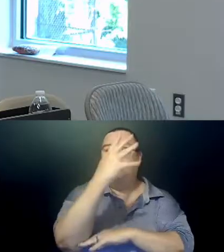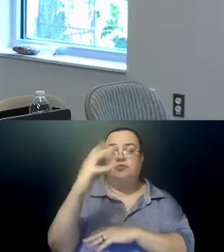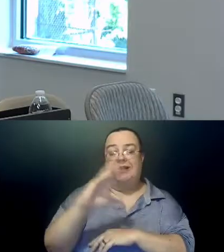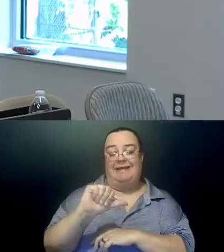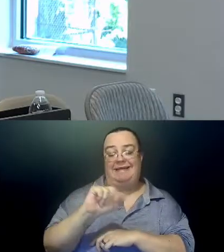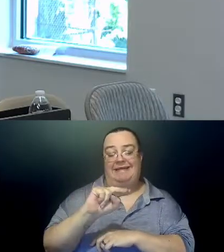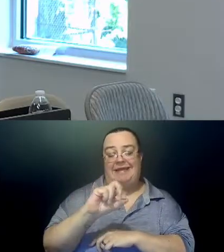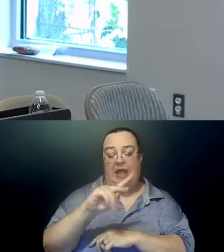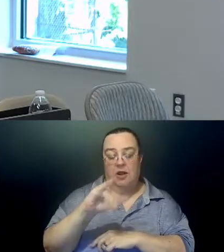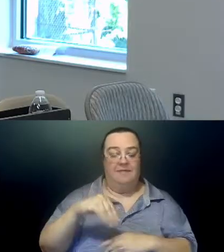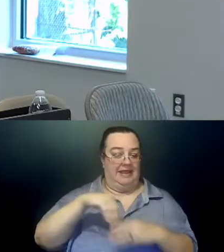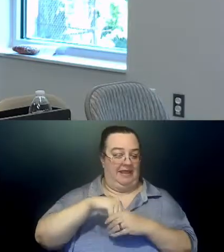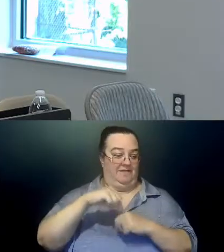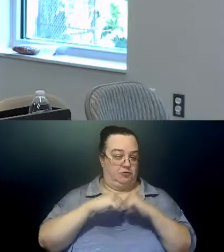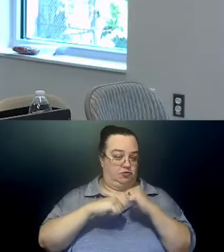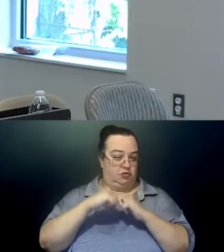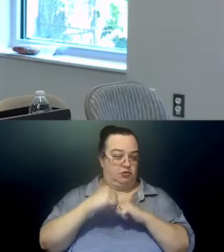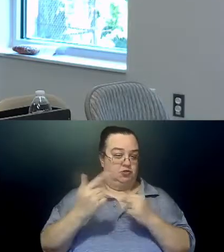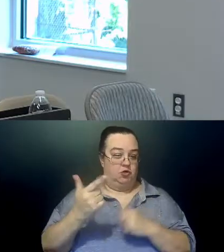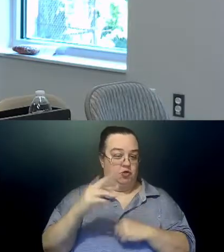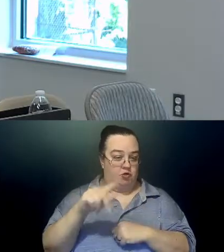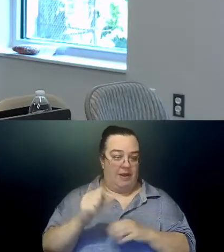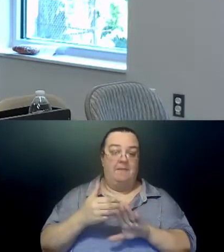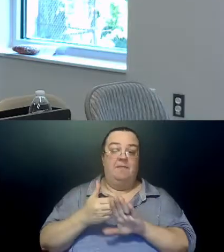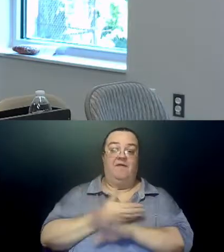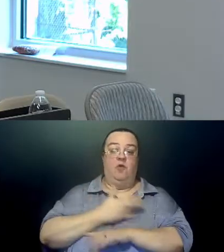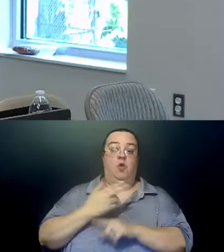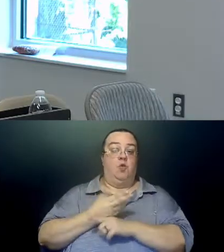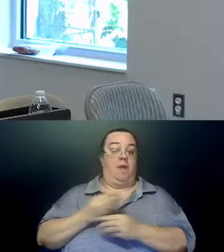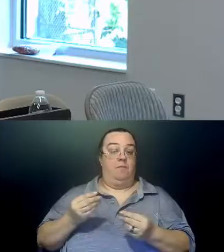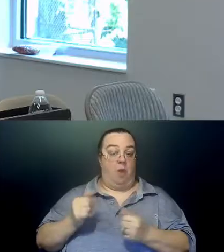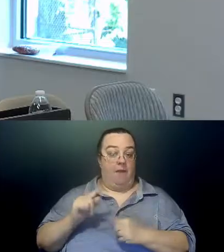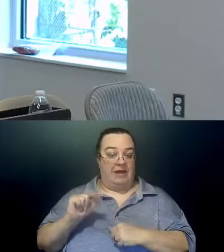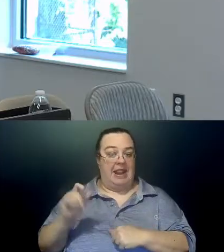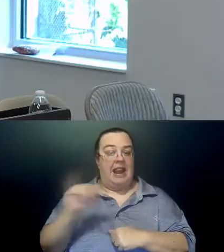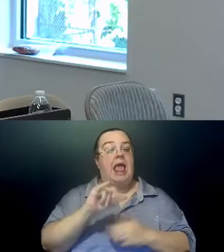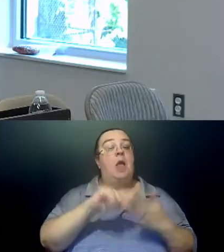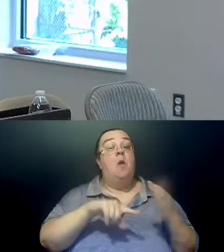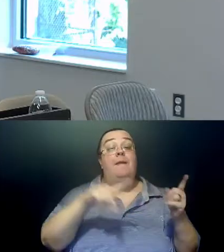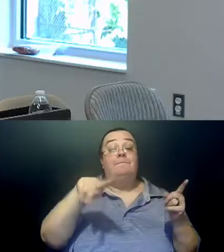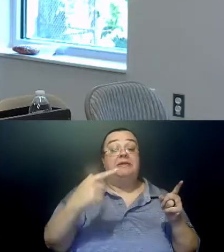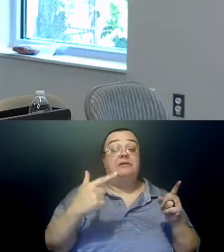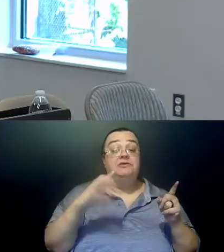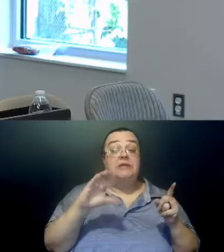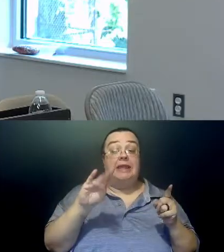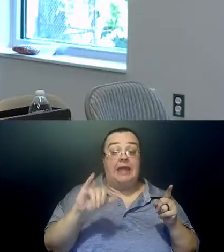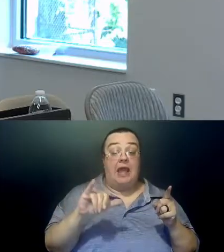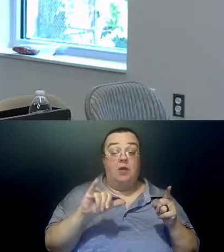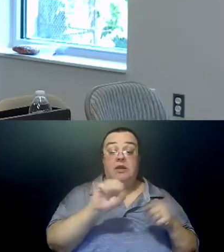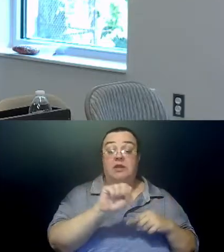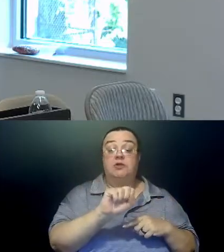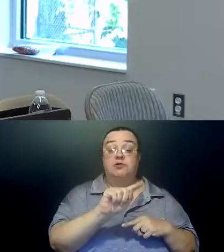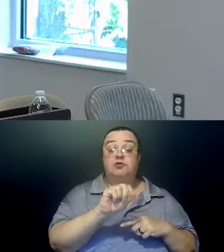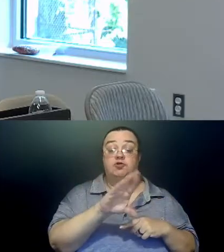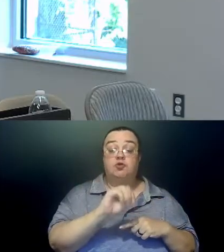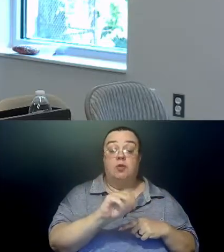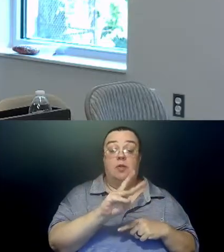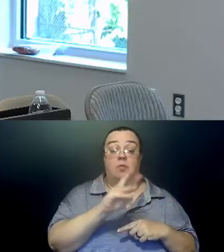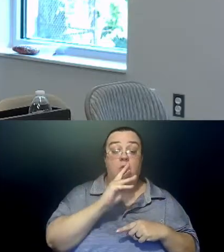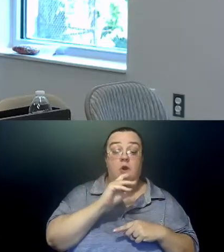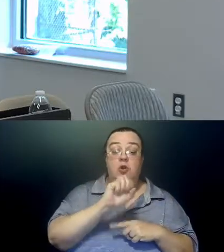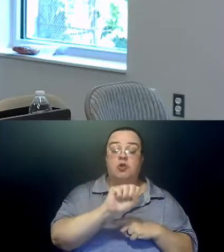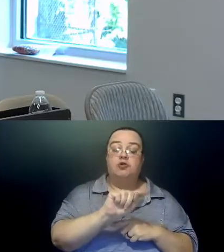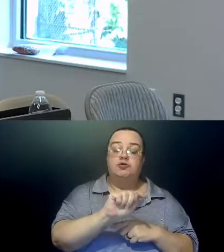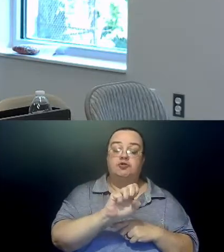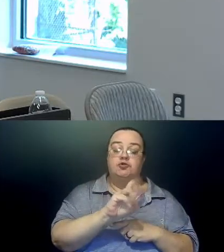grants before using property taxes, like Prince George's County Stormwater Stewardship Grant Program,